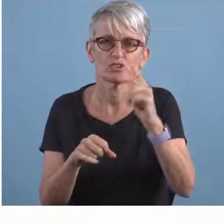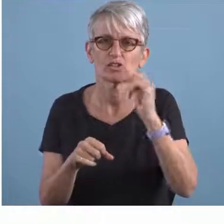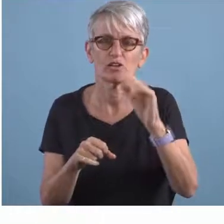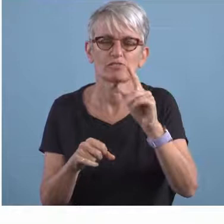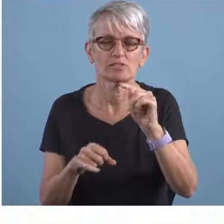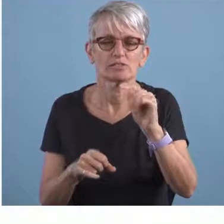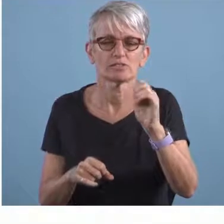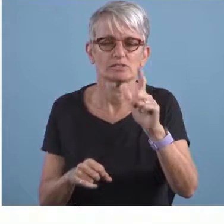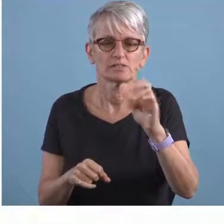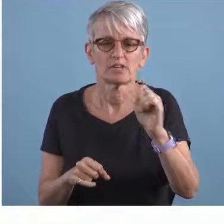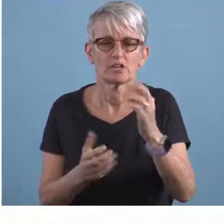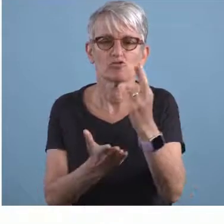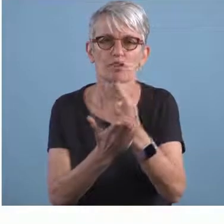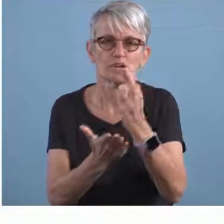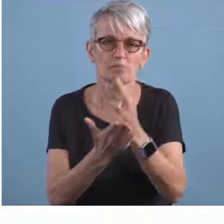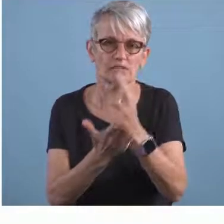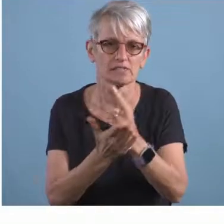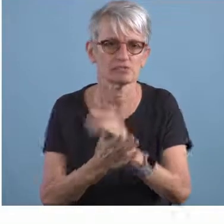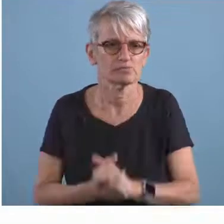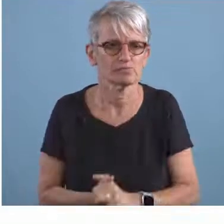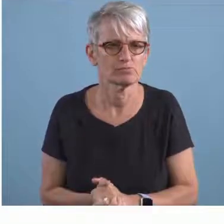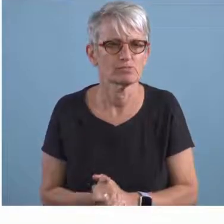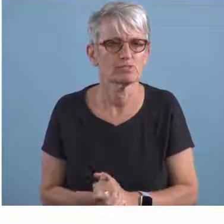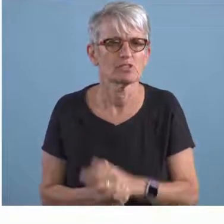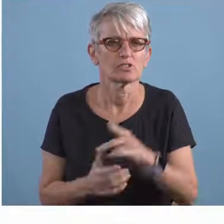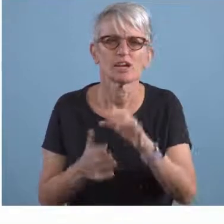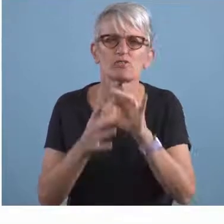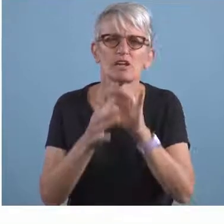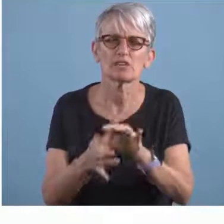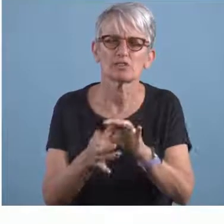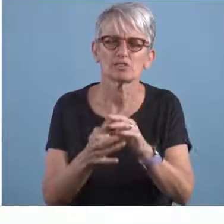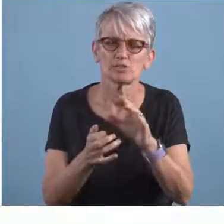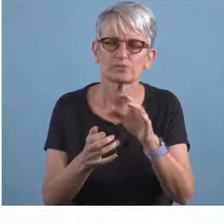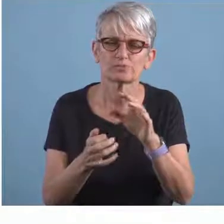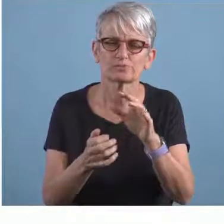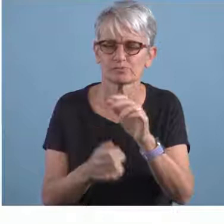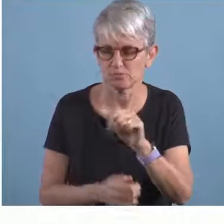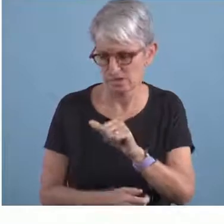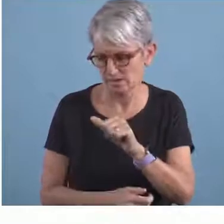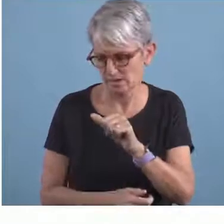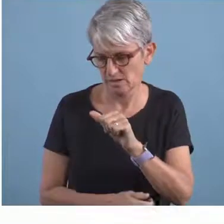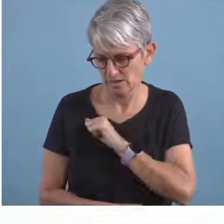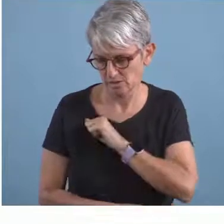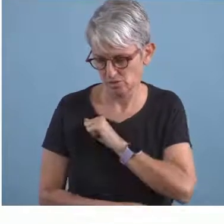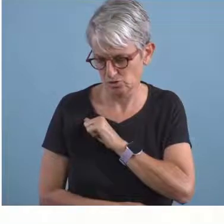or Telerehabilitation about the attitude of